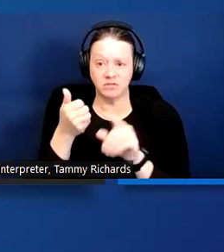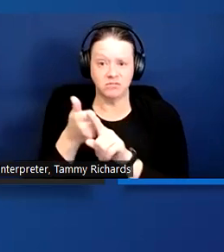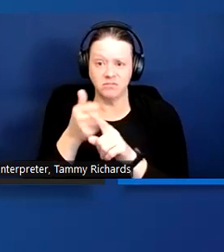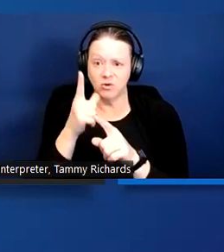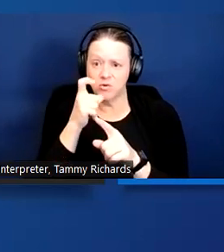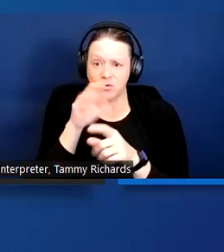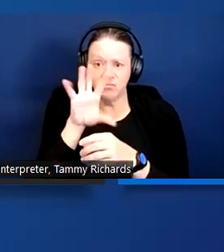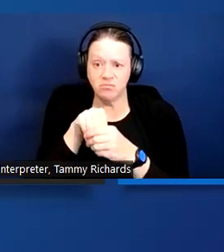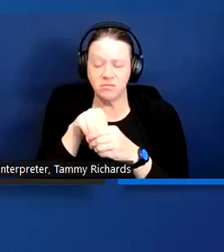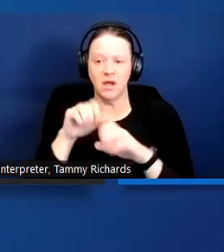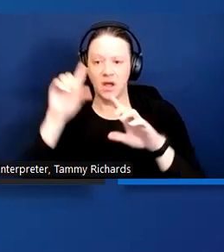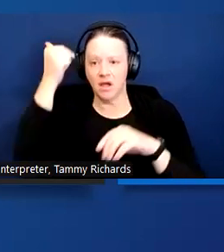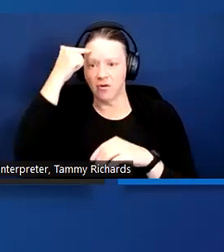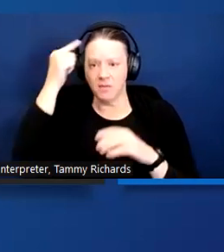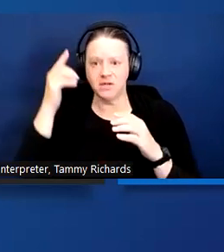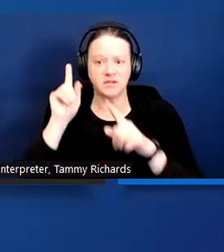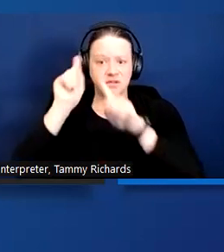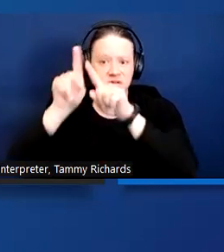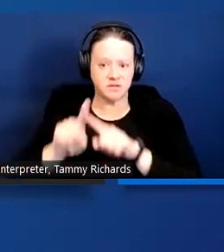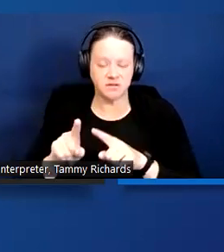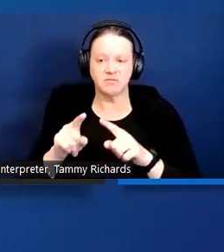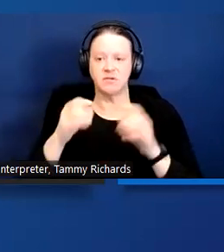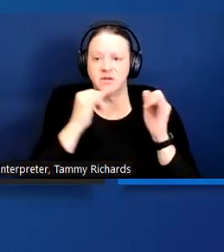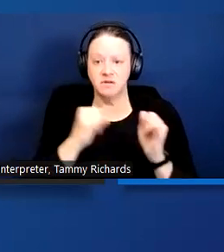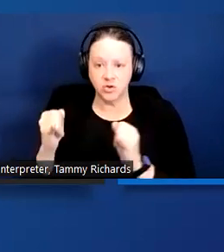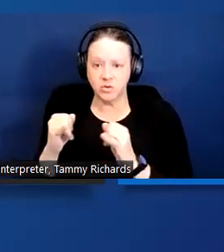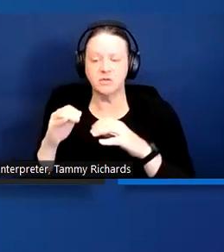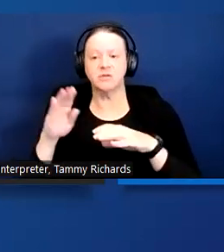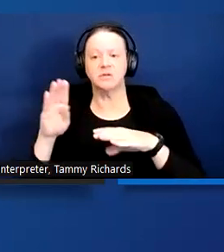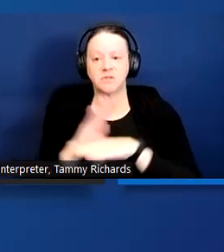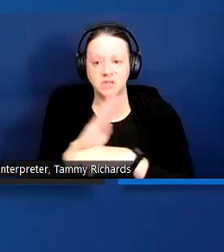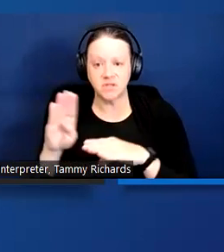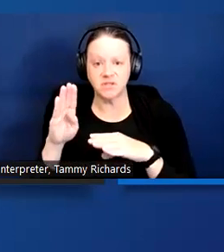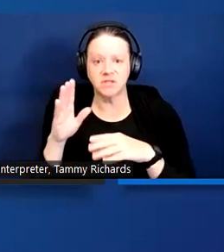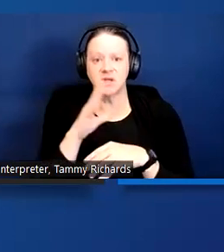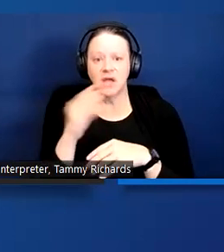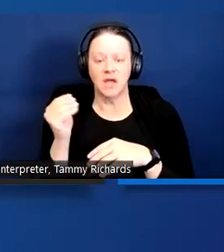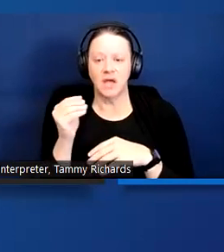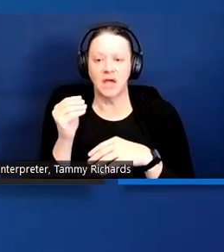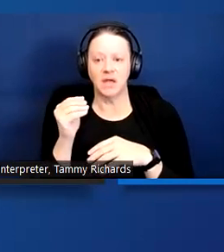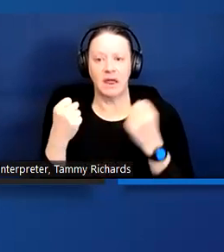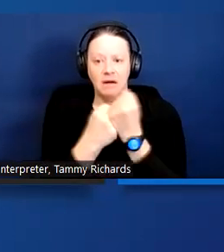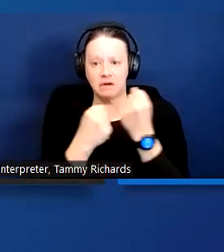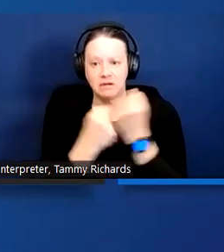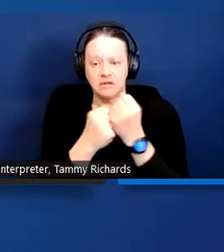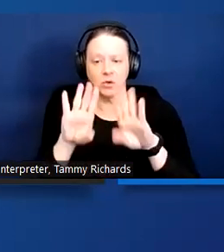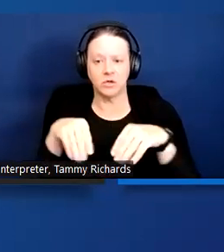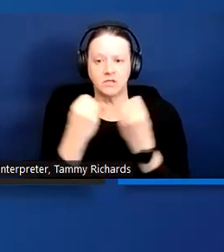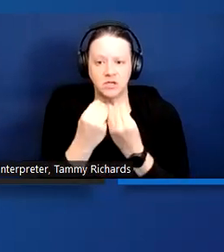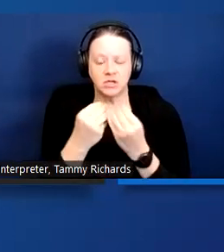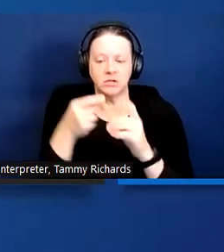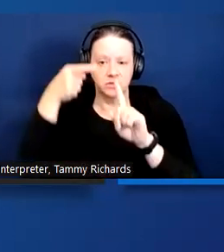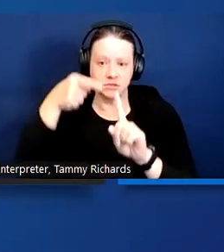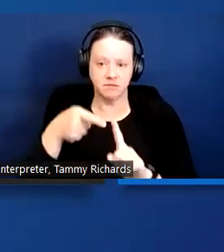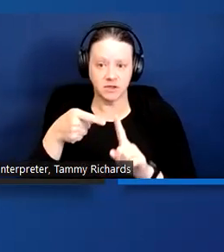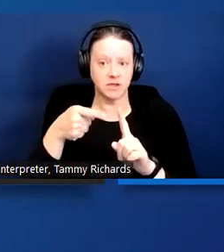governments, individuals, businesses, and advocacy organizations, specifically to